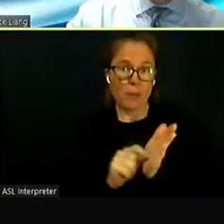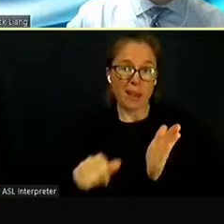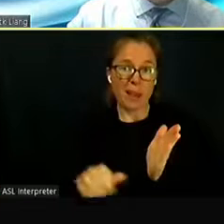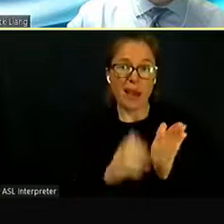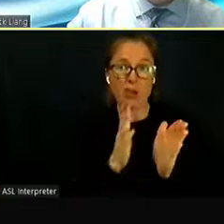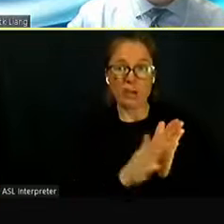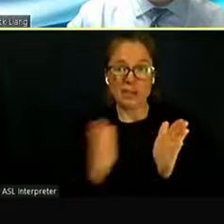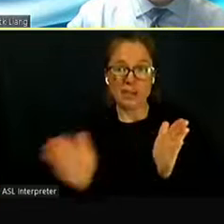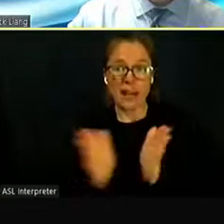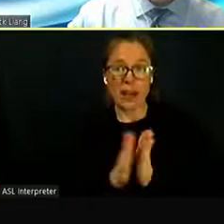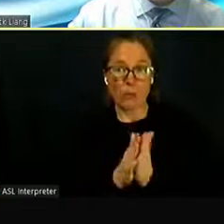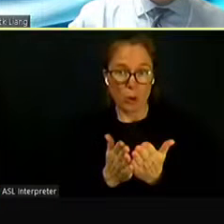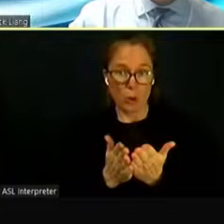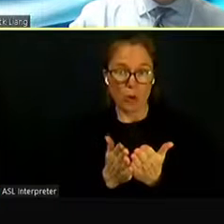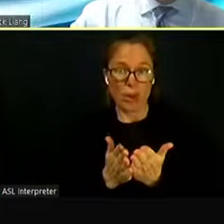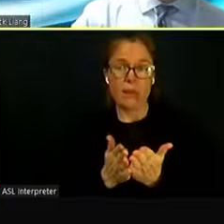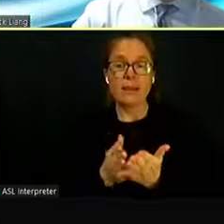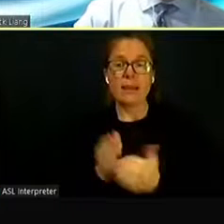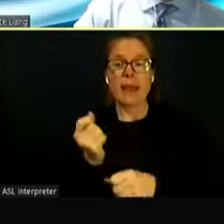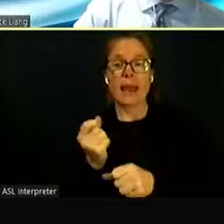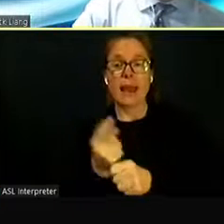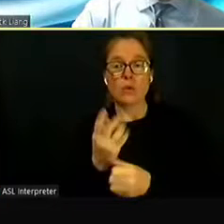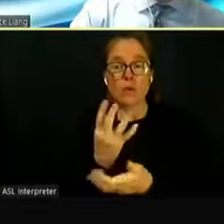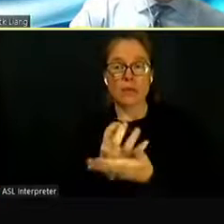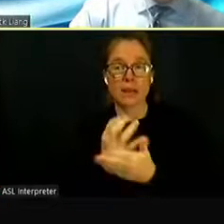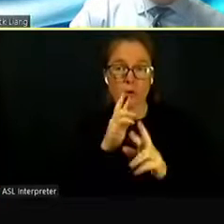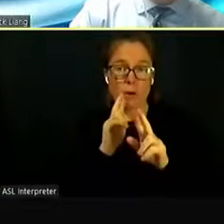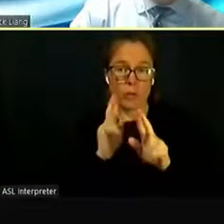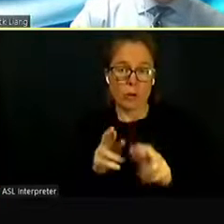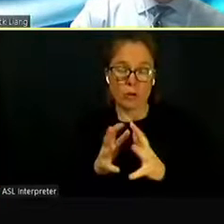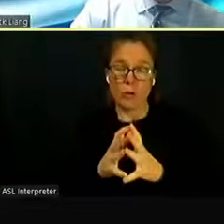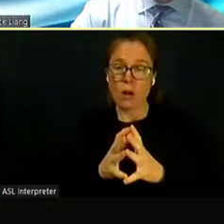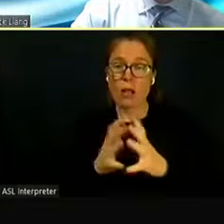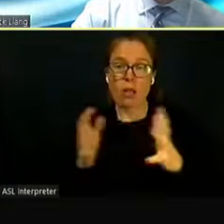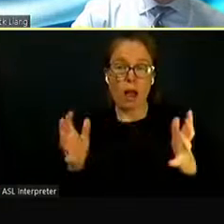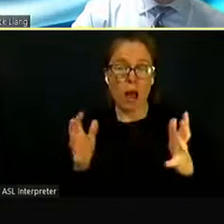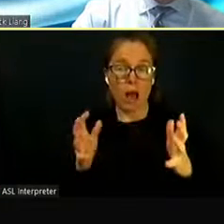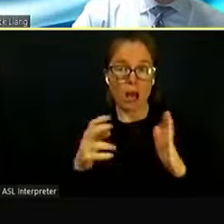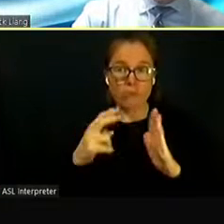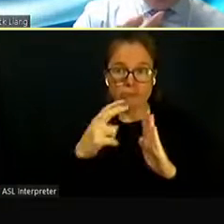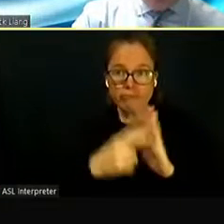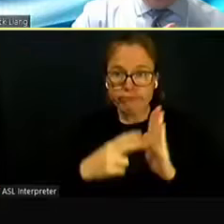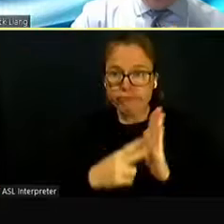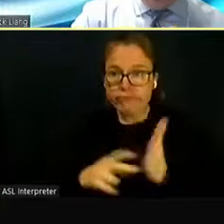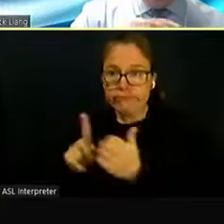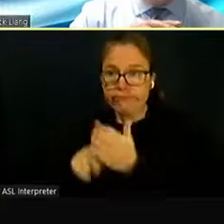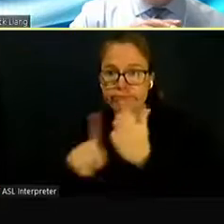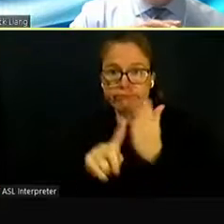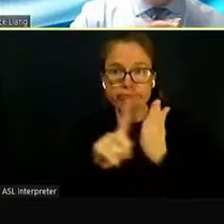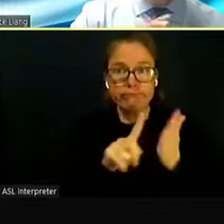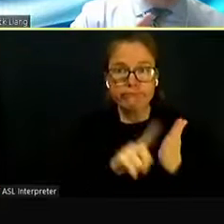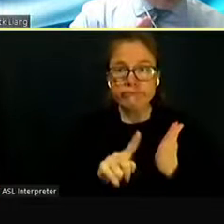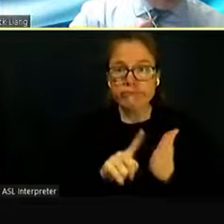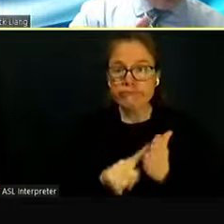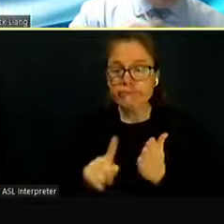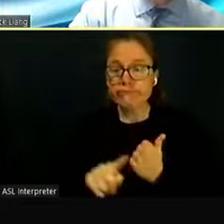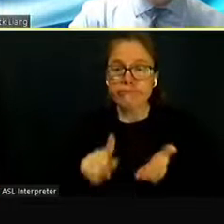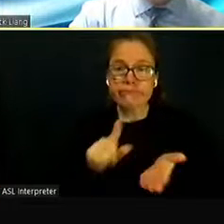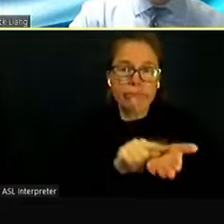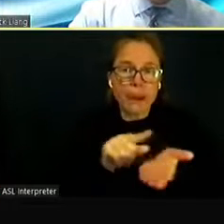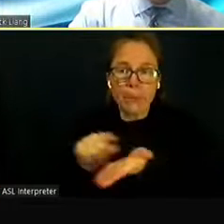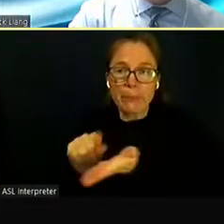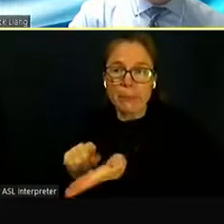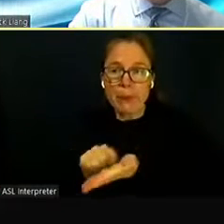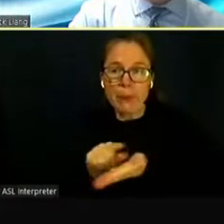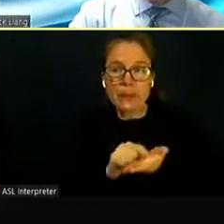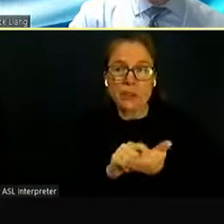the annual financial report. And there's actually a lot of proofreading, a lot of publishing work, like the